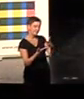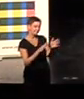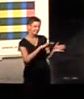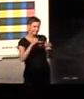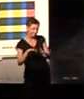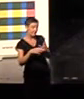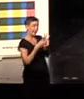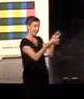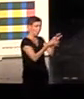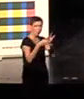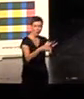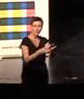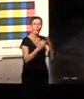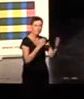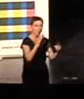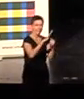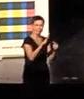important and territories